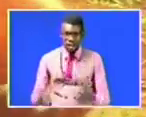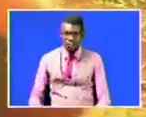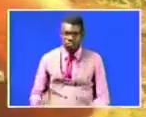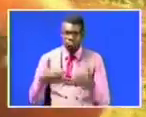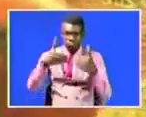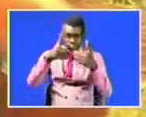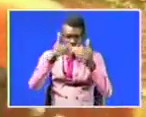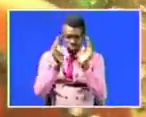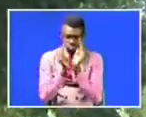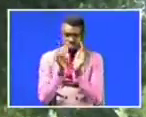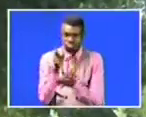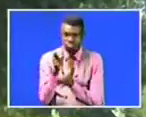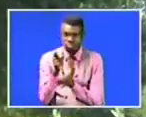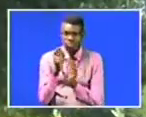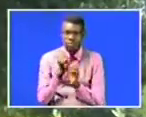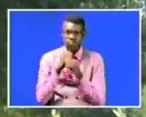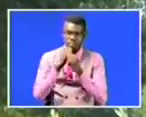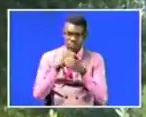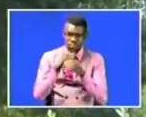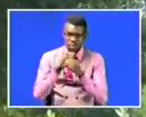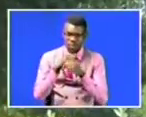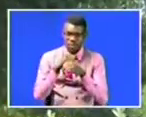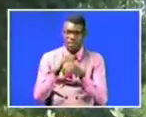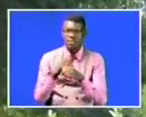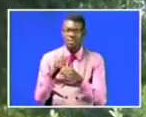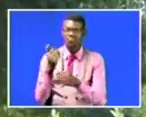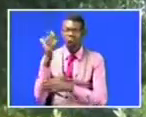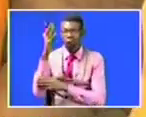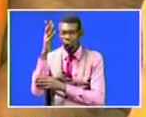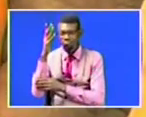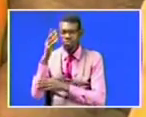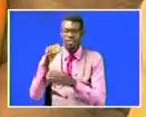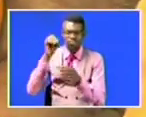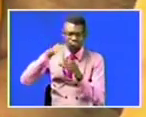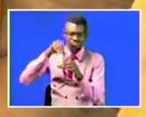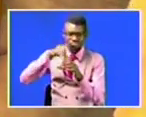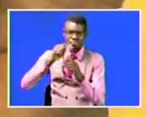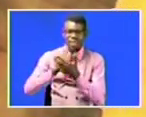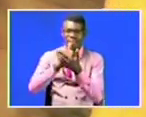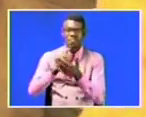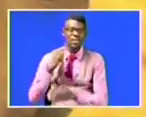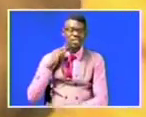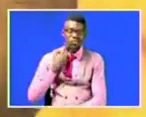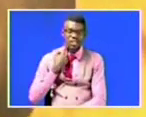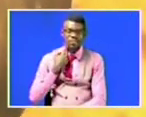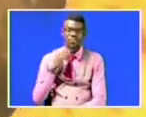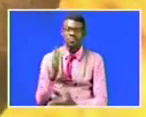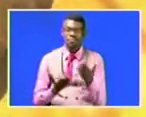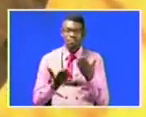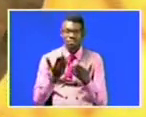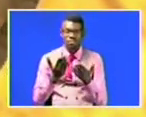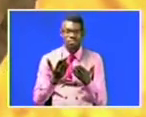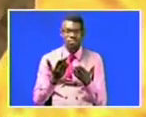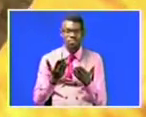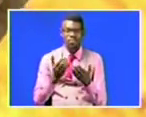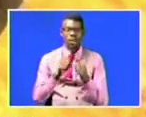known as sotet, which is lined with soot from particular trees to add flavor. It is often served at room temperature and can be consumed